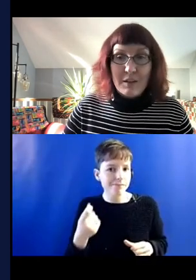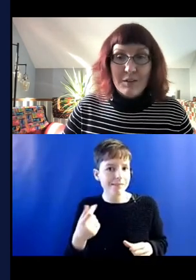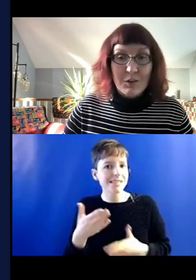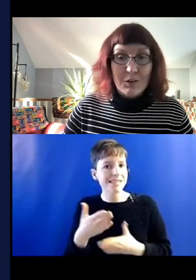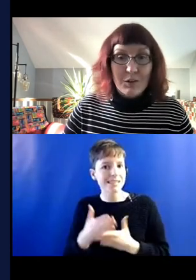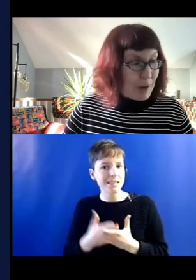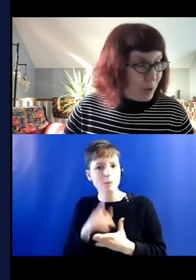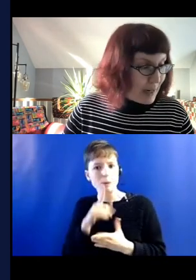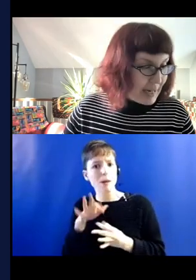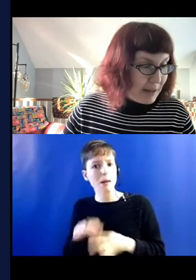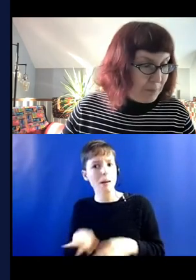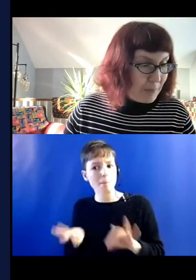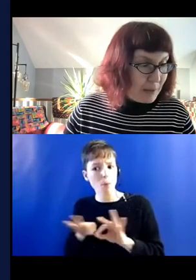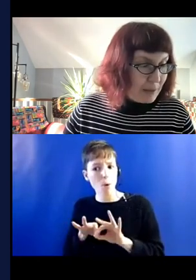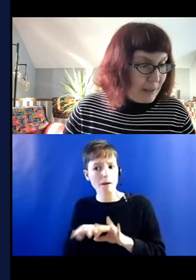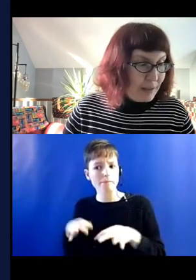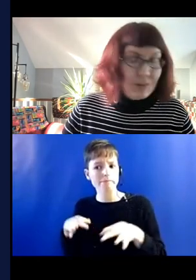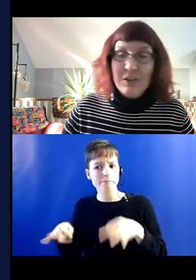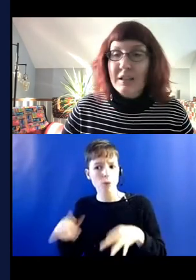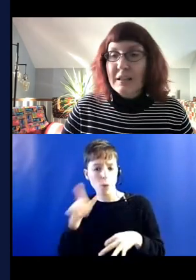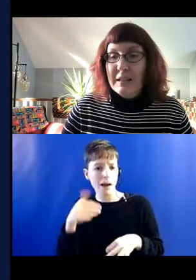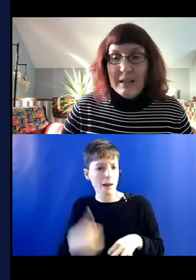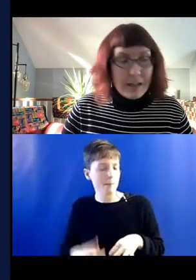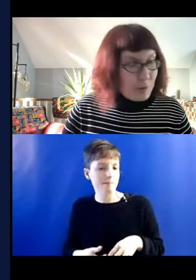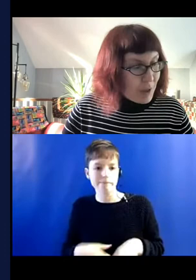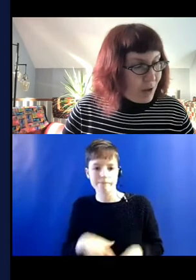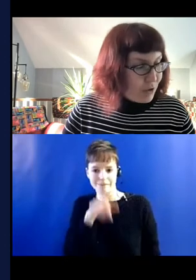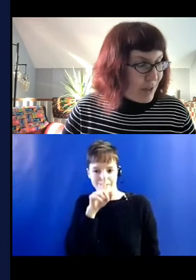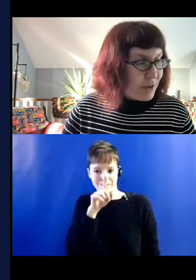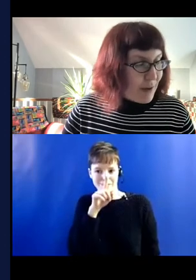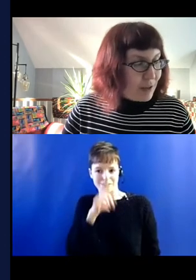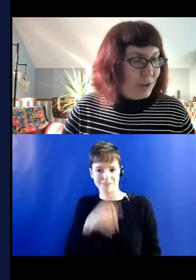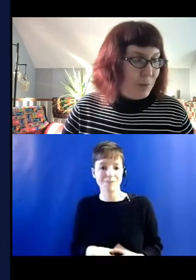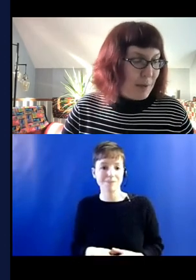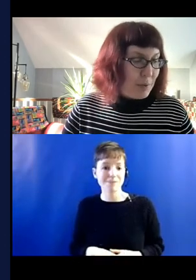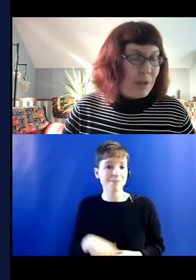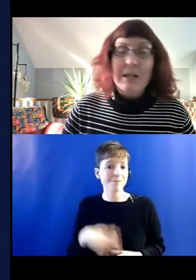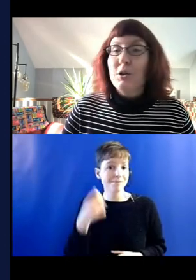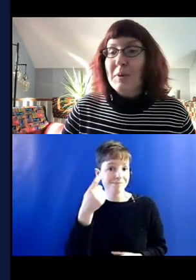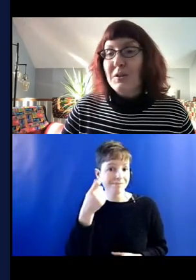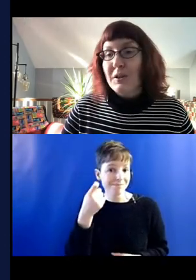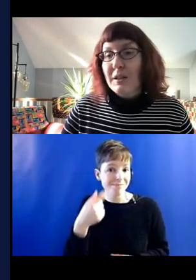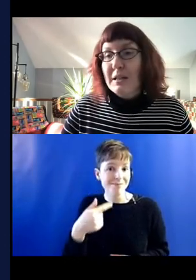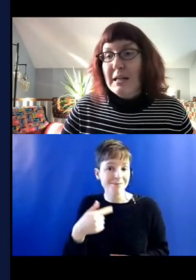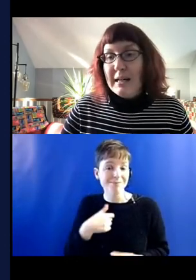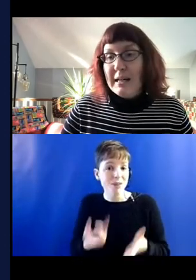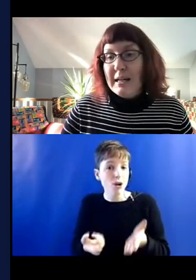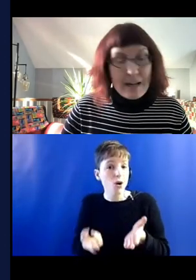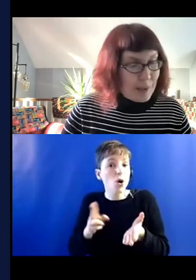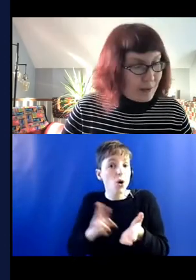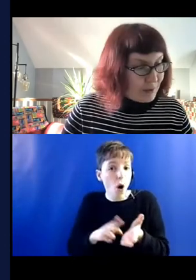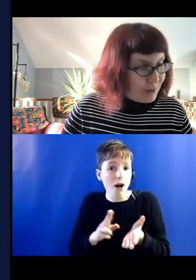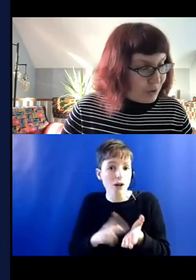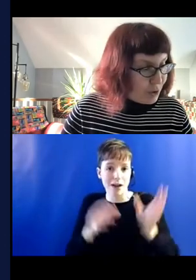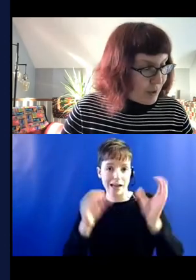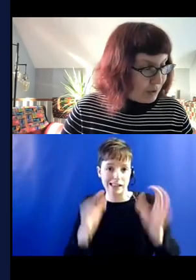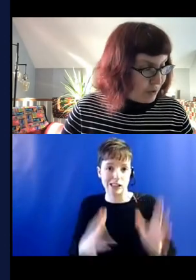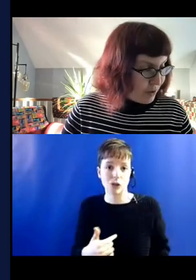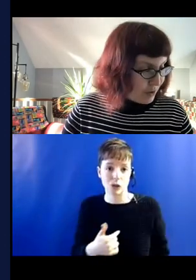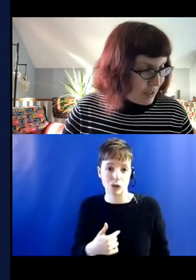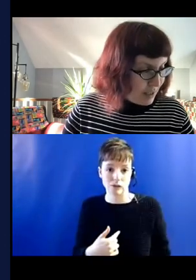significant things about who I am. You see, I am a contract faculty member at UBC and have been